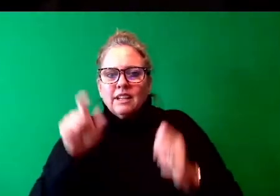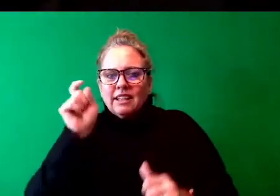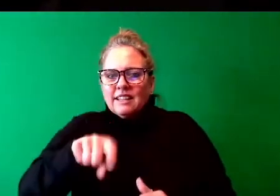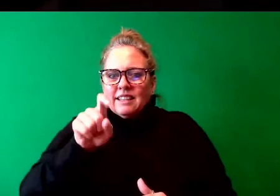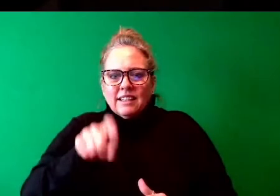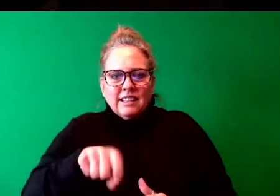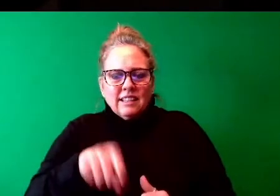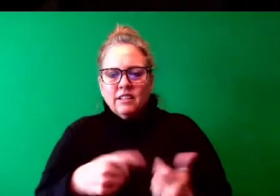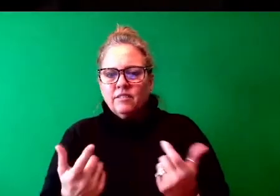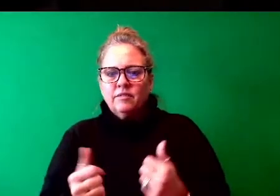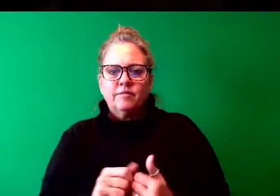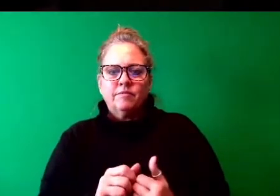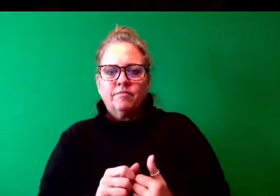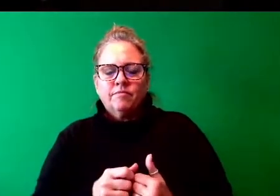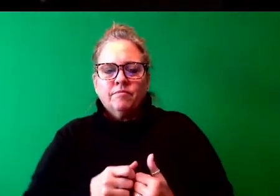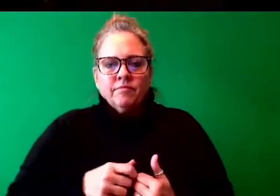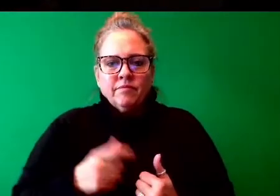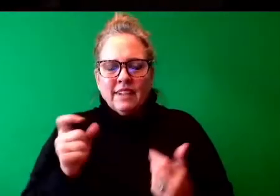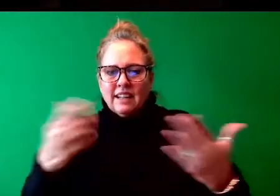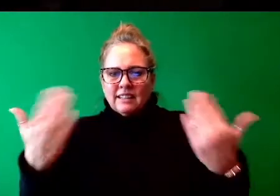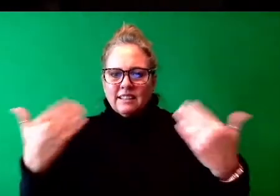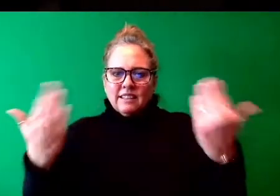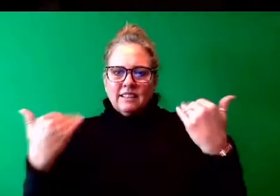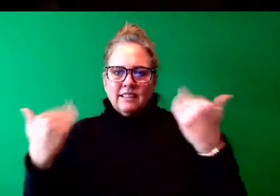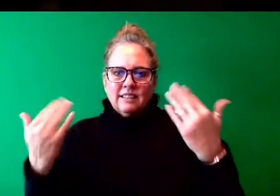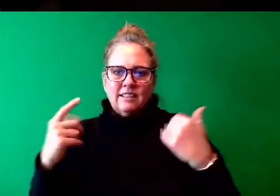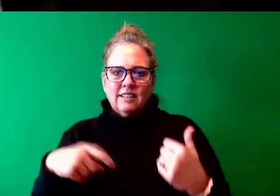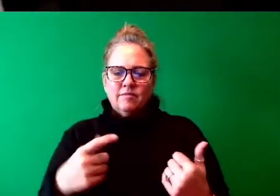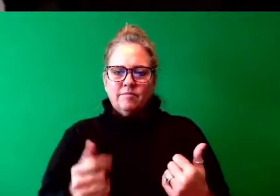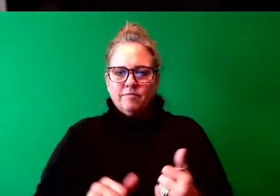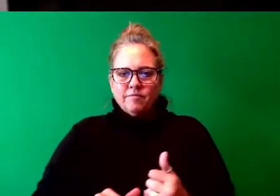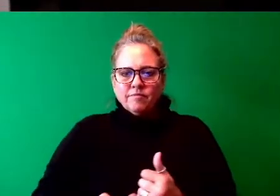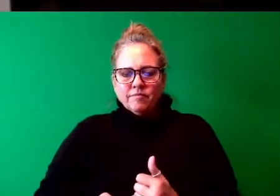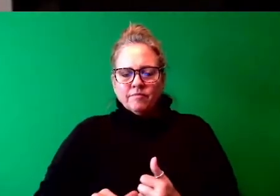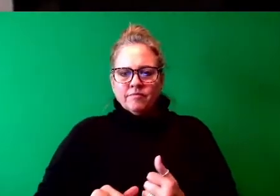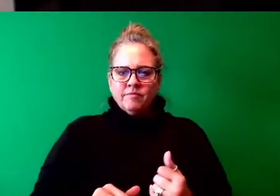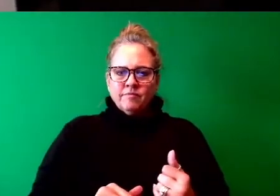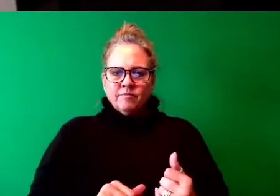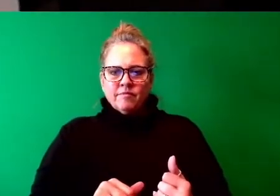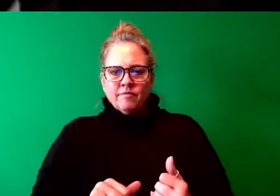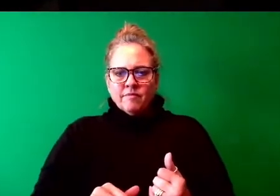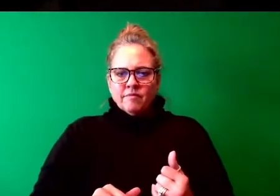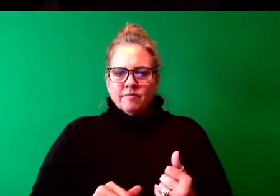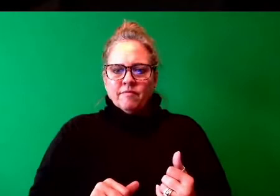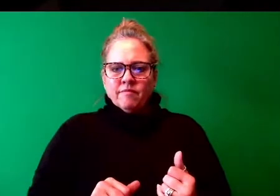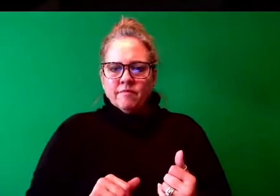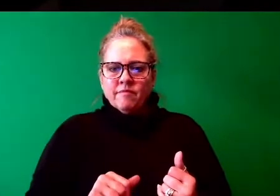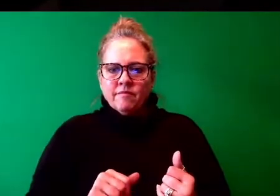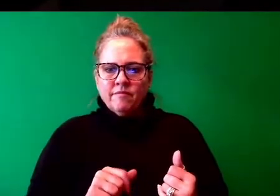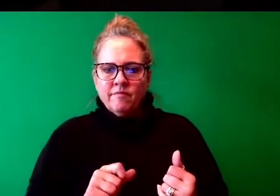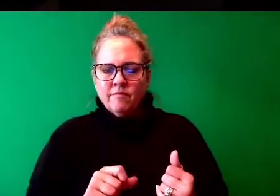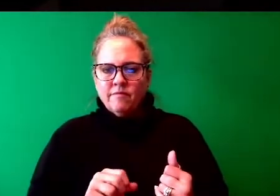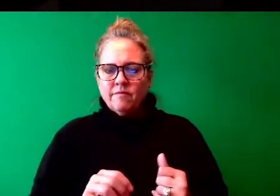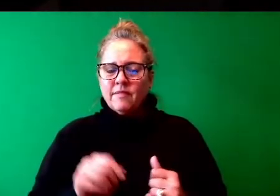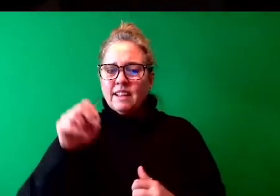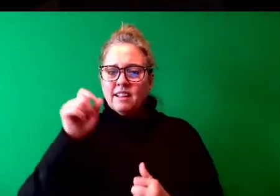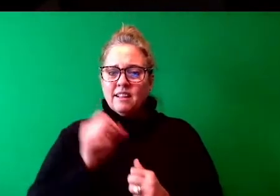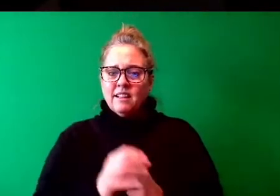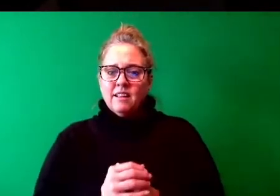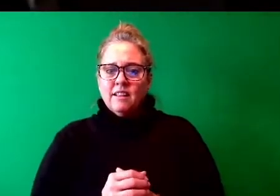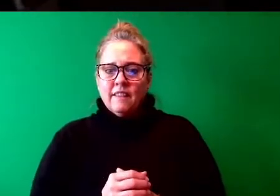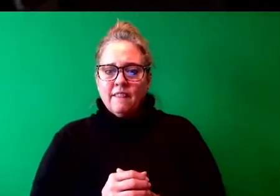needing a catheterization to follow up on your stable angina, you don't want to be in this category.